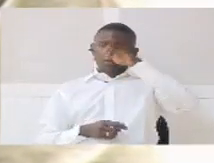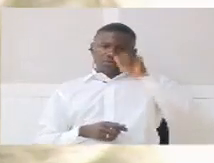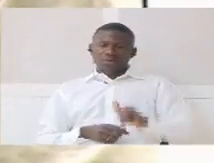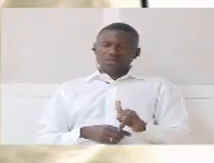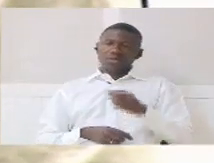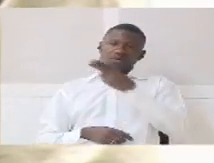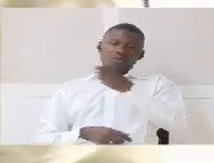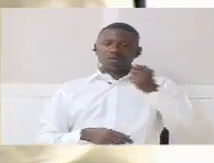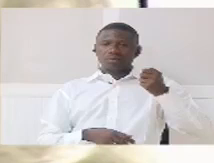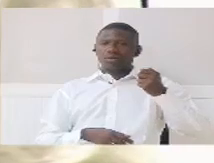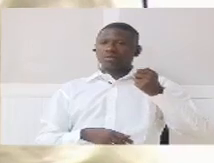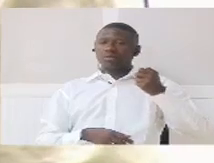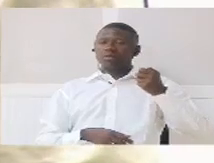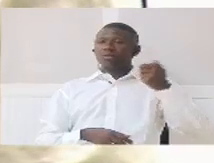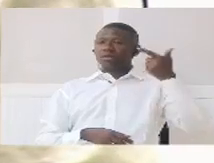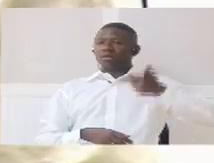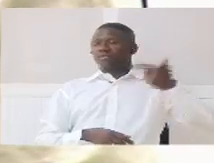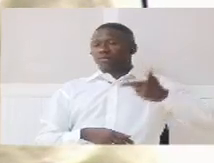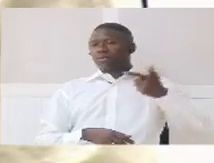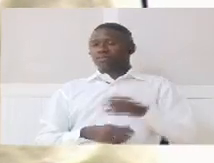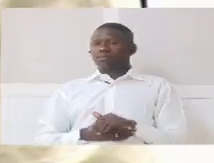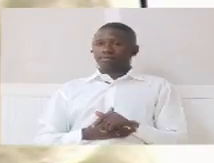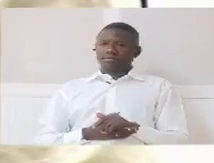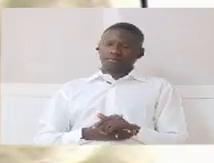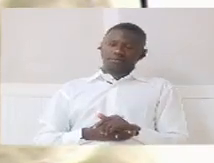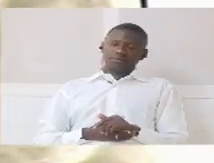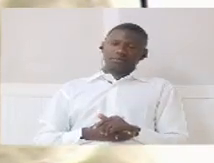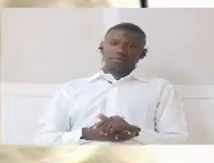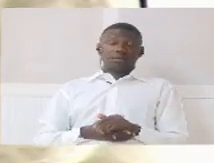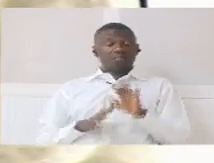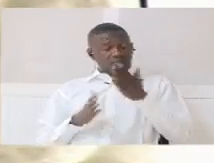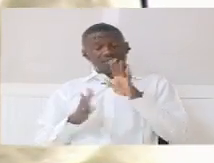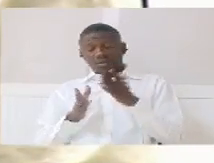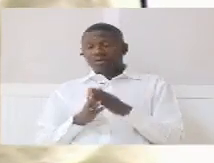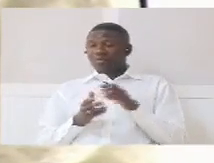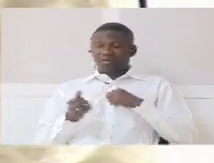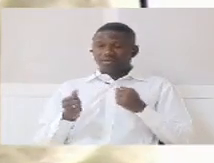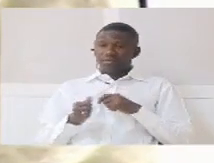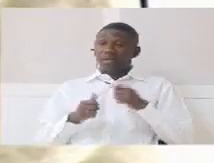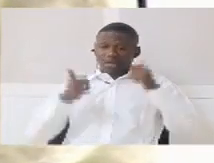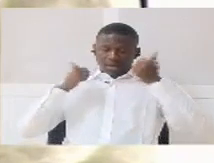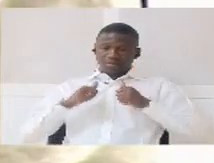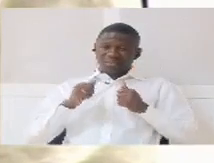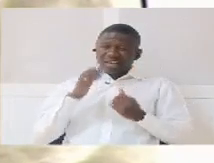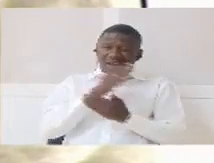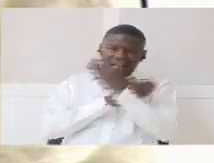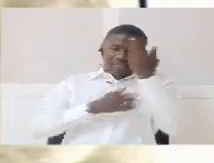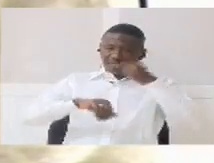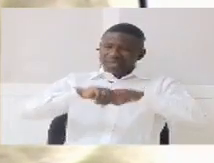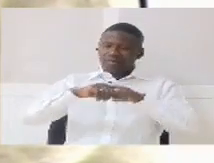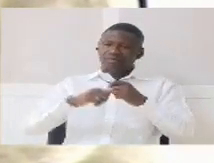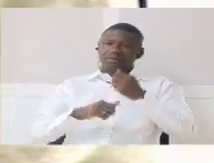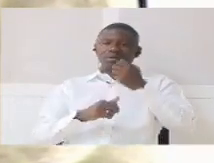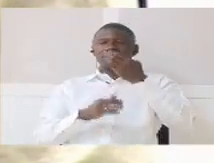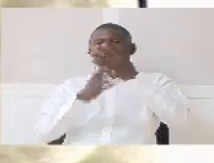As you know, early part of 94, 95, let it. It could be, but this may be during the early part of 94, 95. Yes. As can know what will it